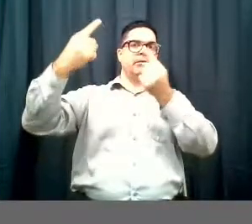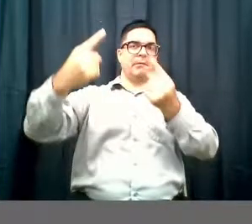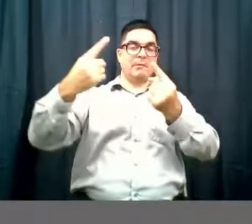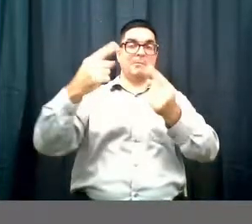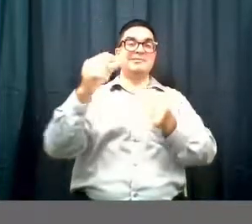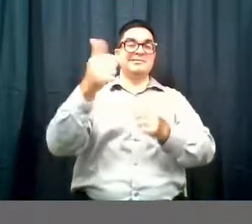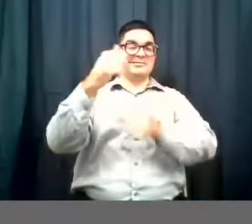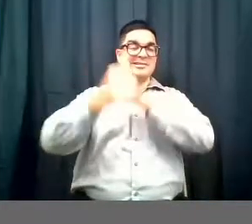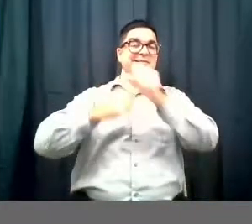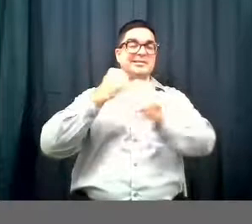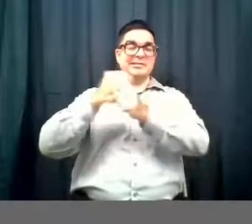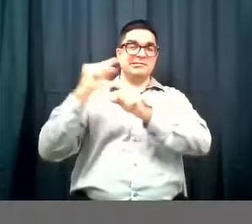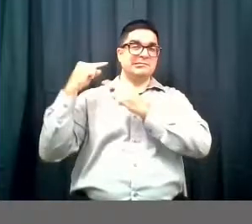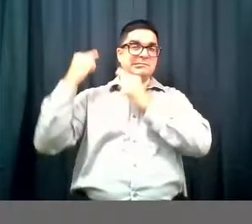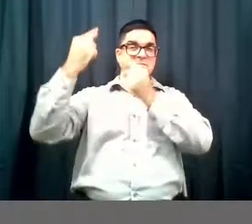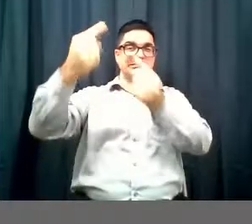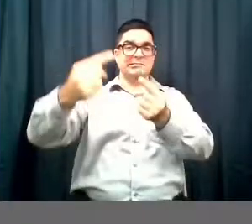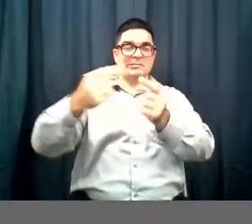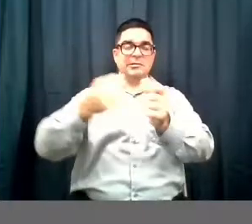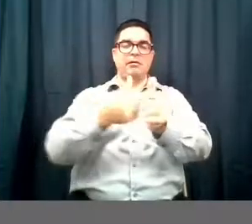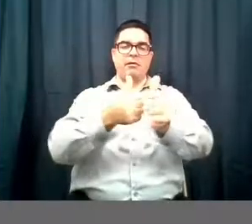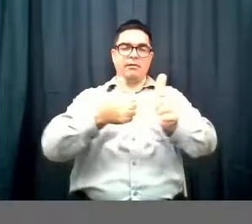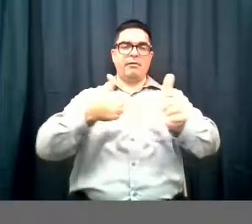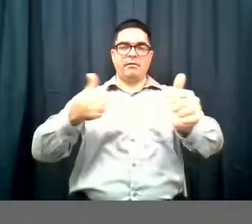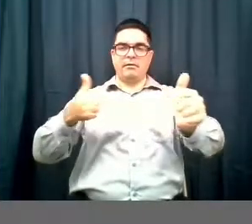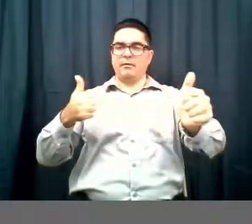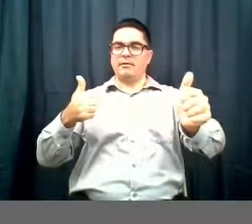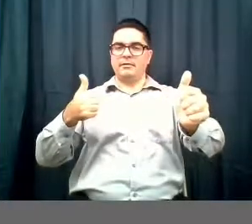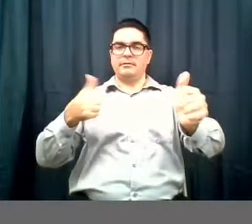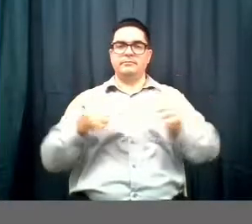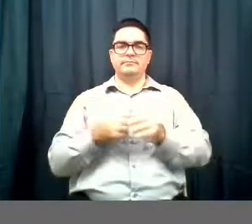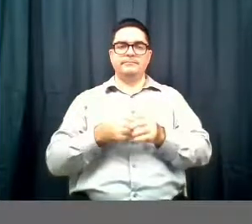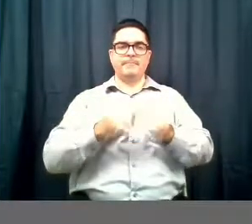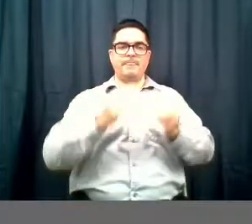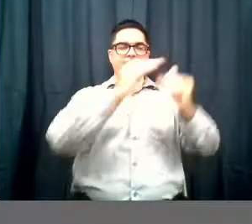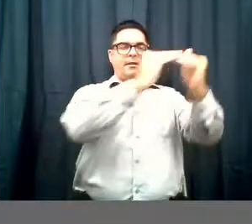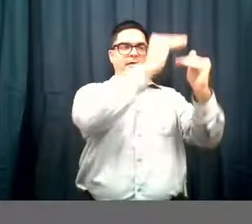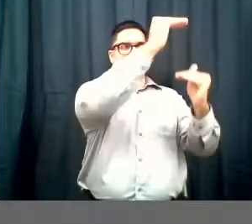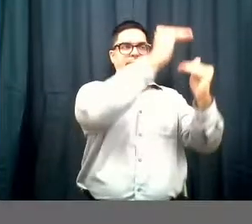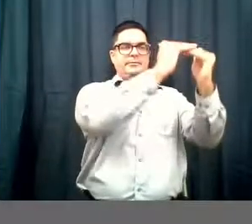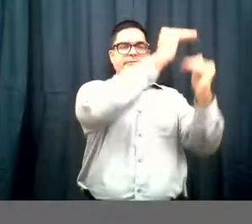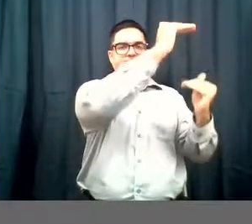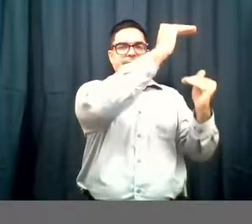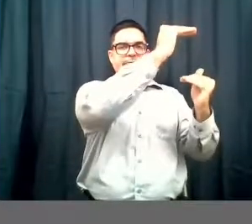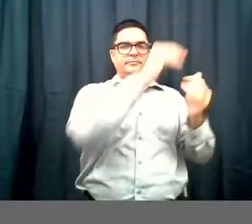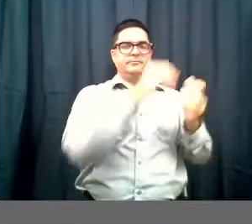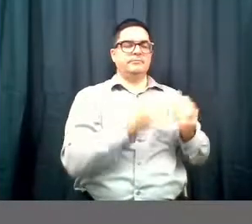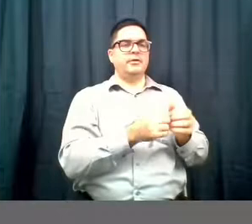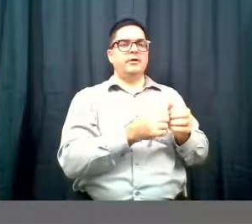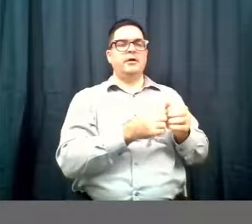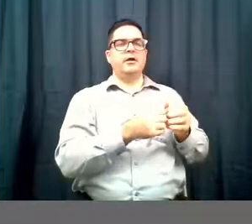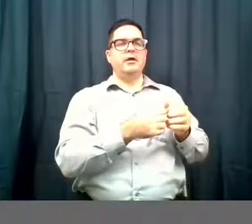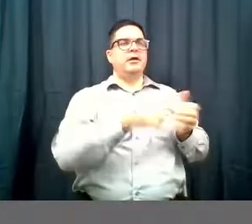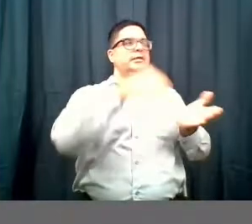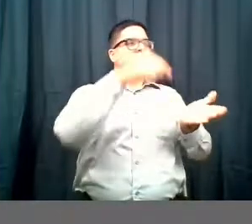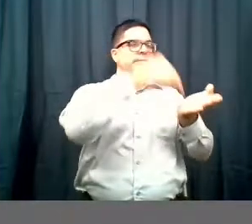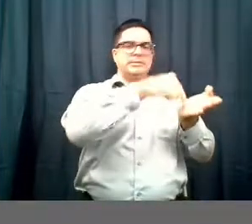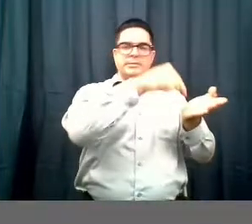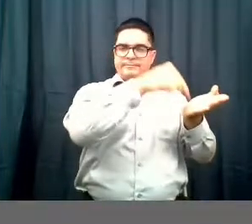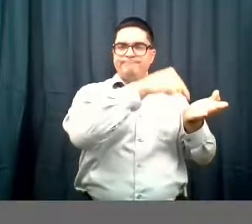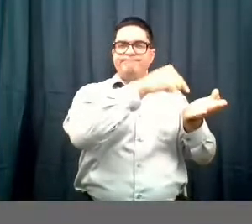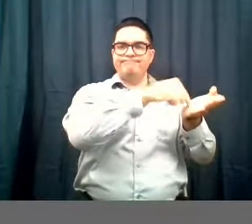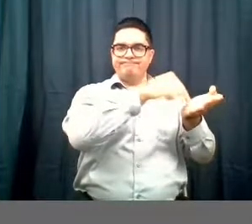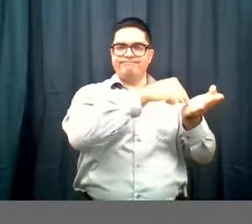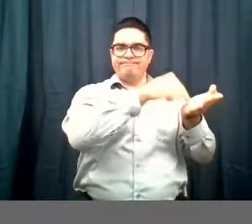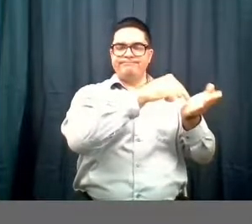there is filled by one-time transfers, incremental debt proceeds, additional debt borrowings.